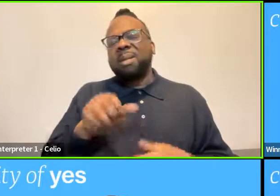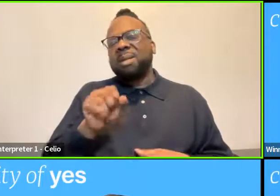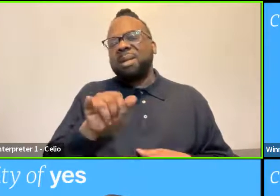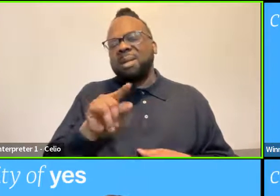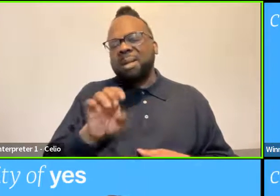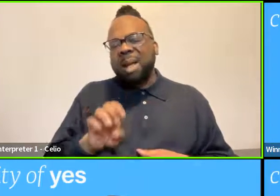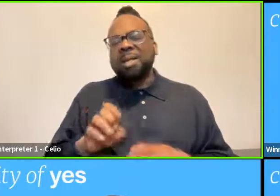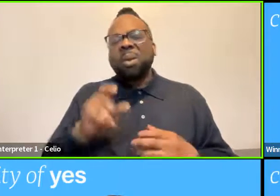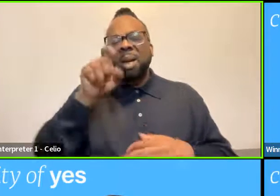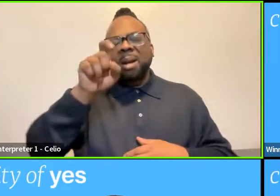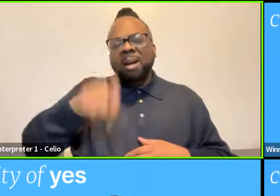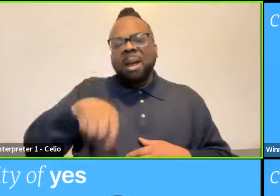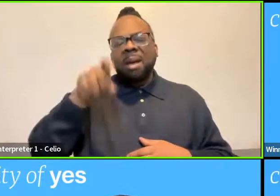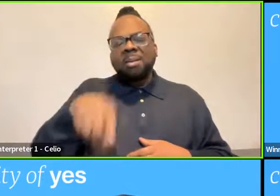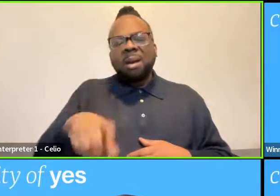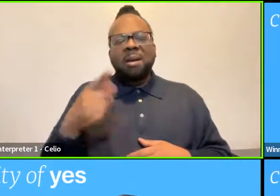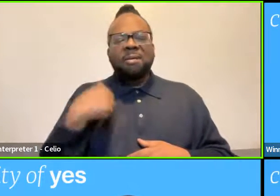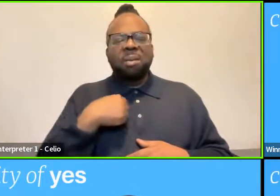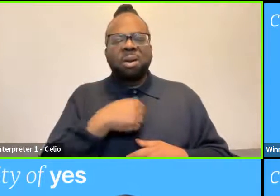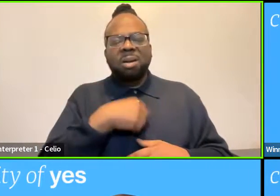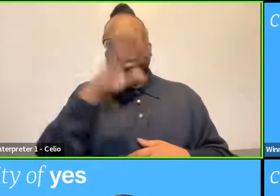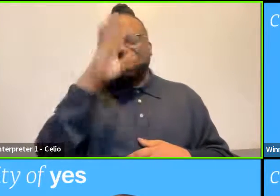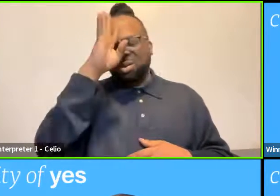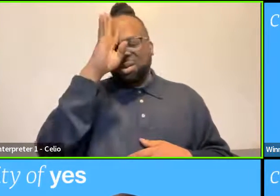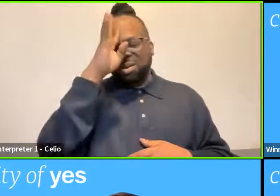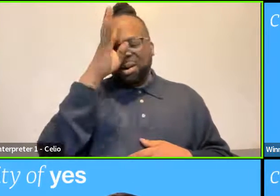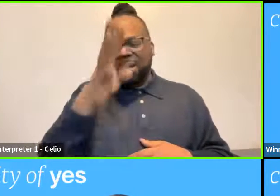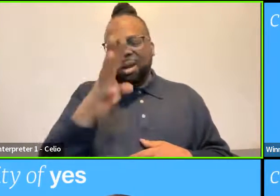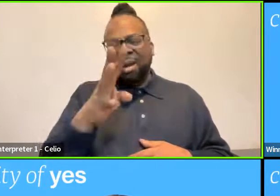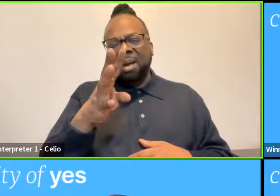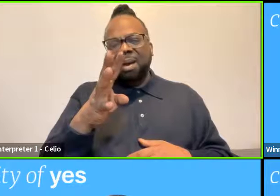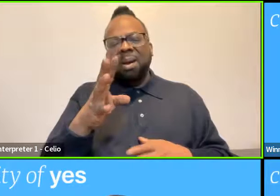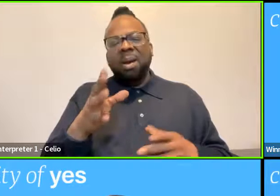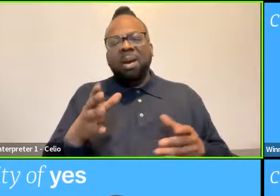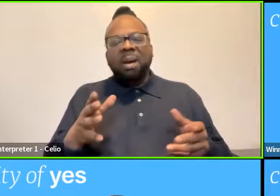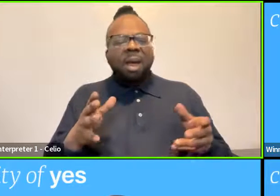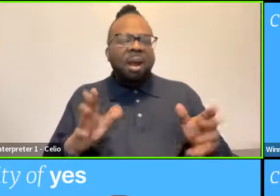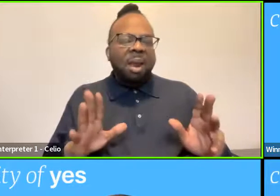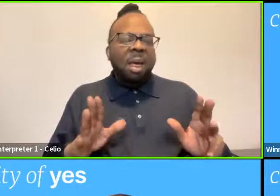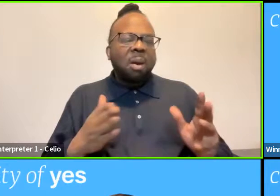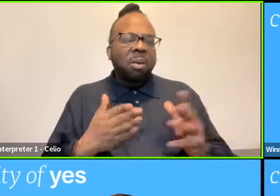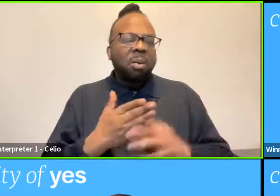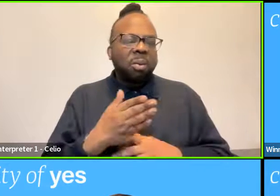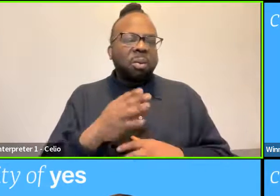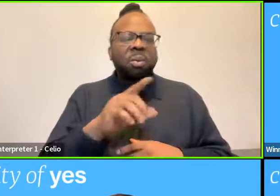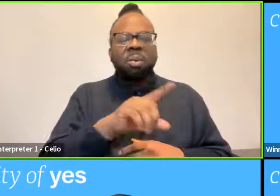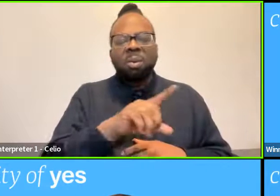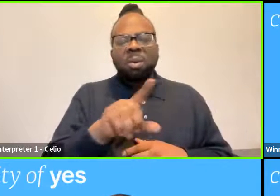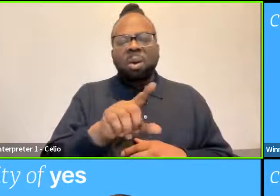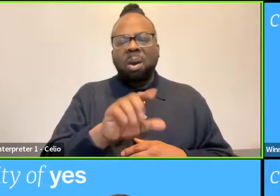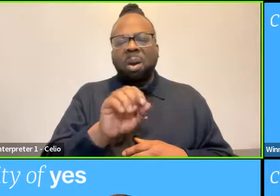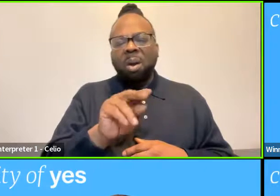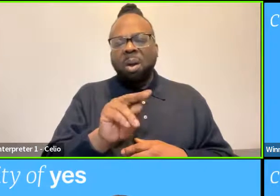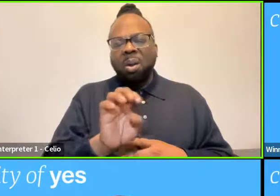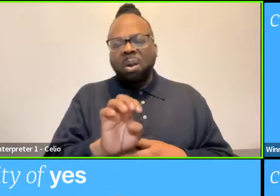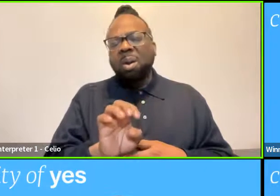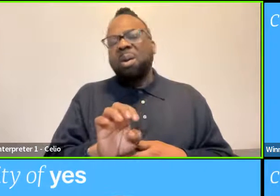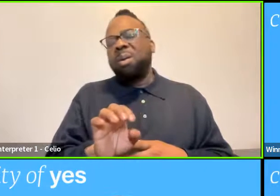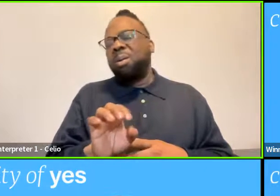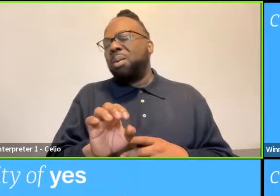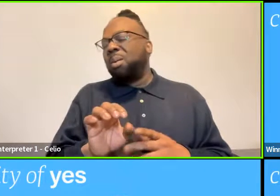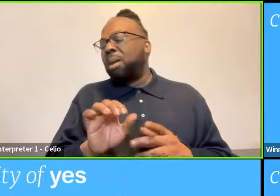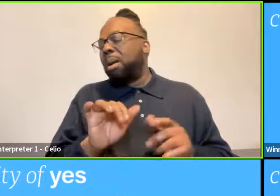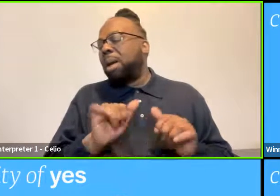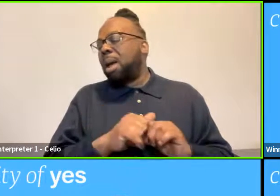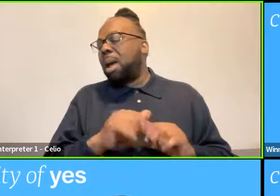absolutely necessary for us to create, allowances through the zoning, such as we propose through